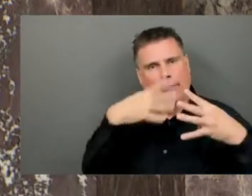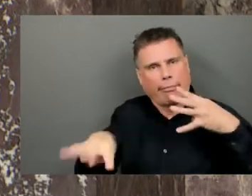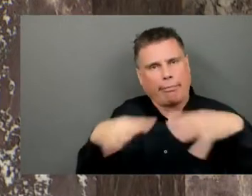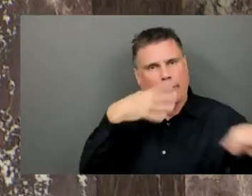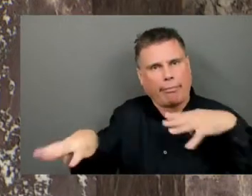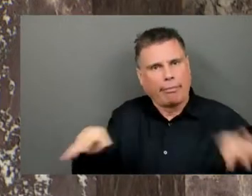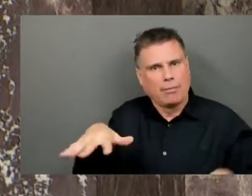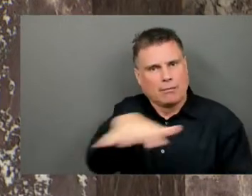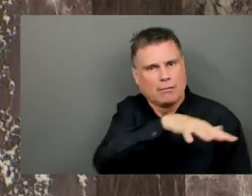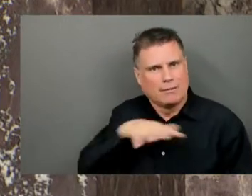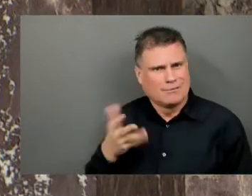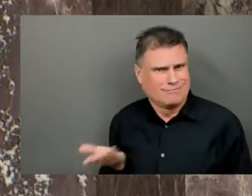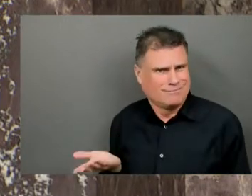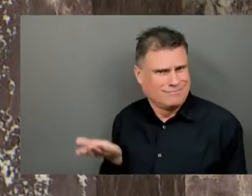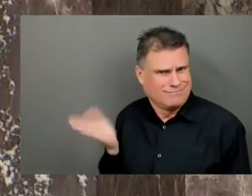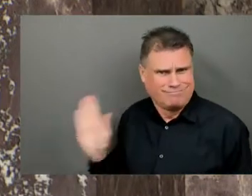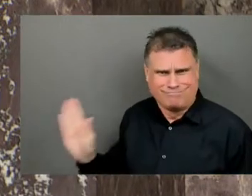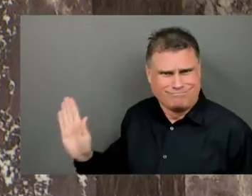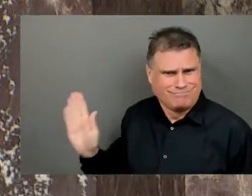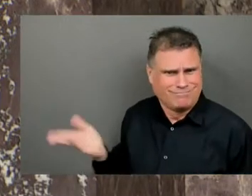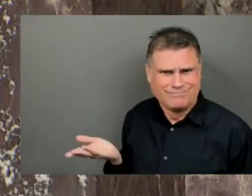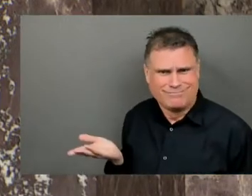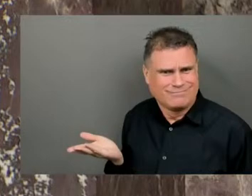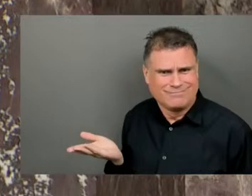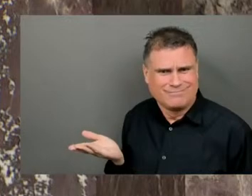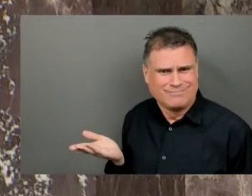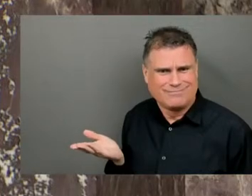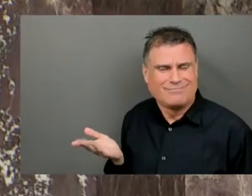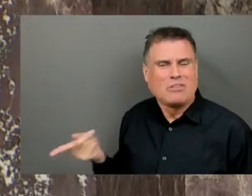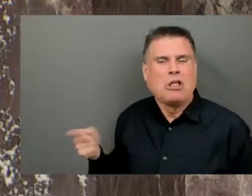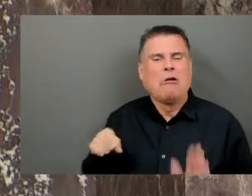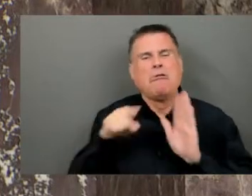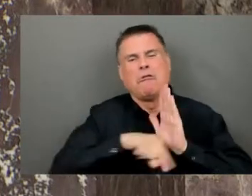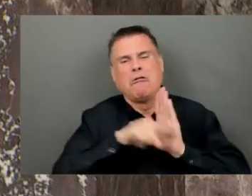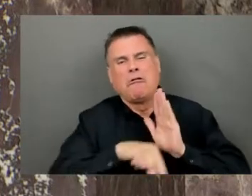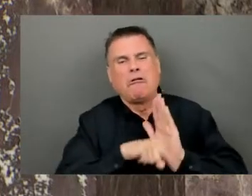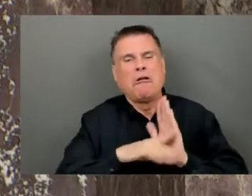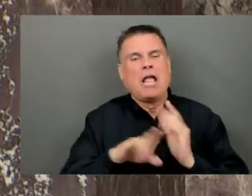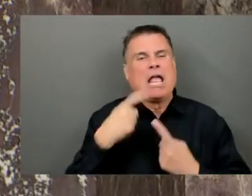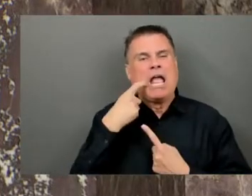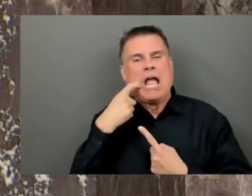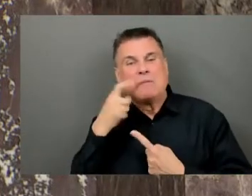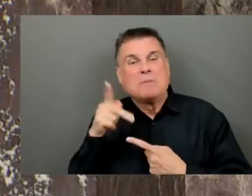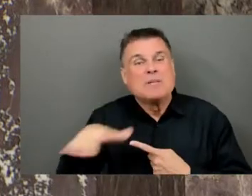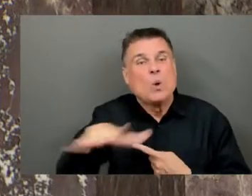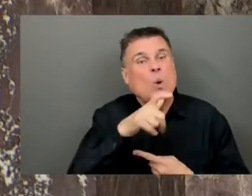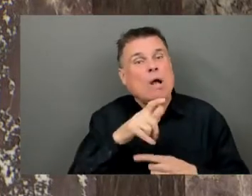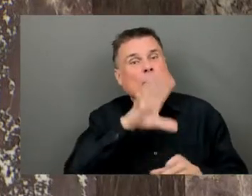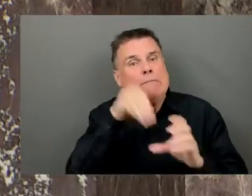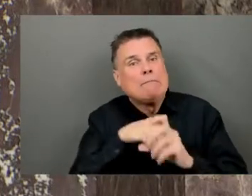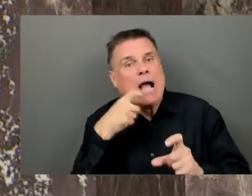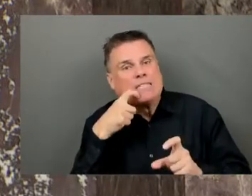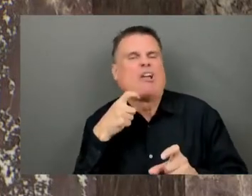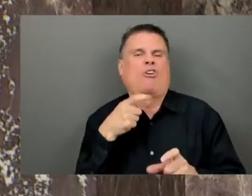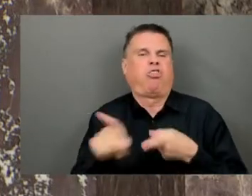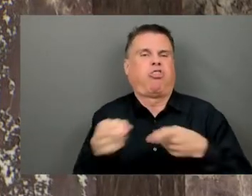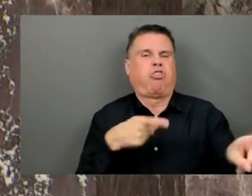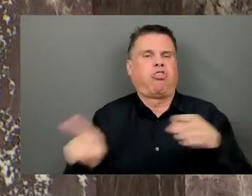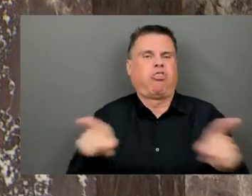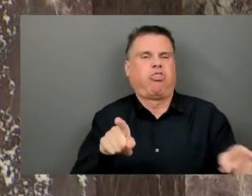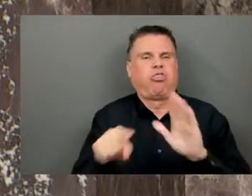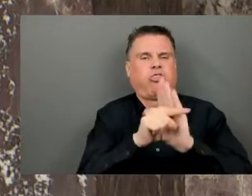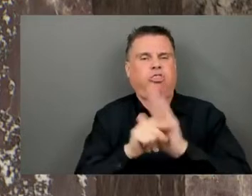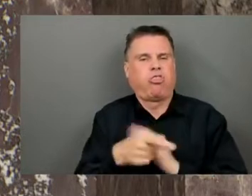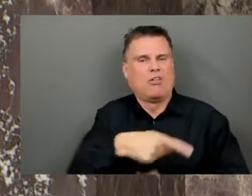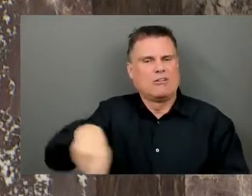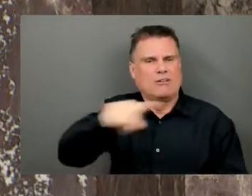trait. It's actually on brand for this new BC Conservative Party. Honourable Speaker, the suggestion that people are being loaded up